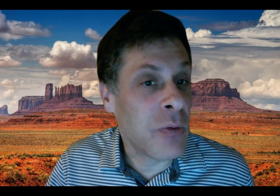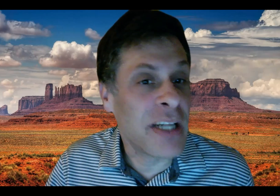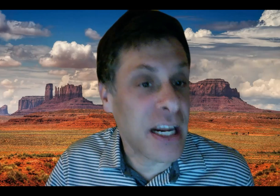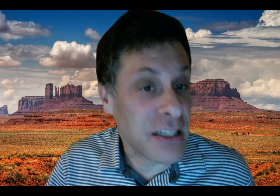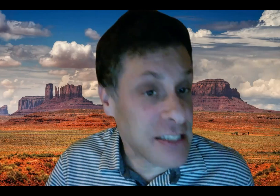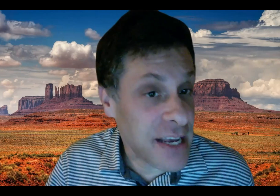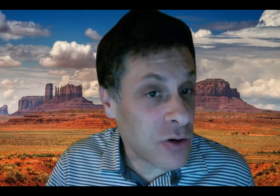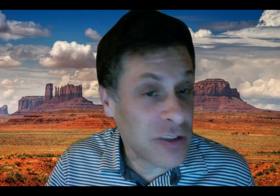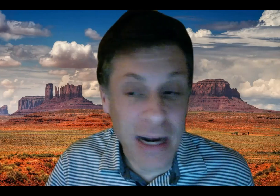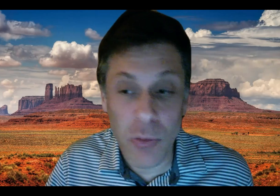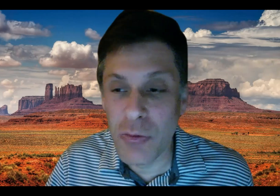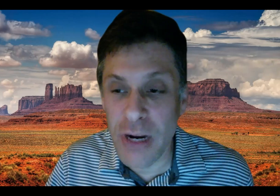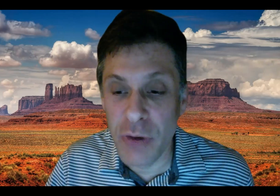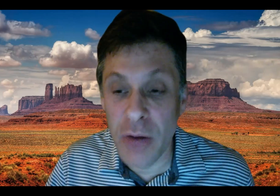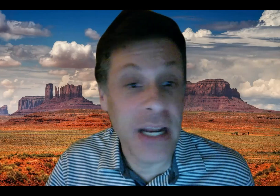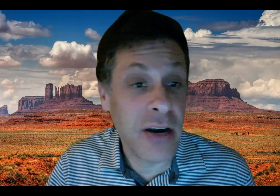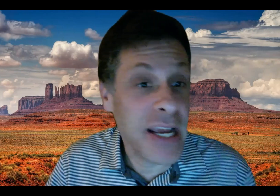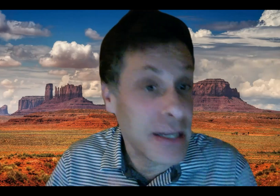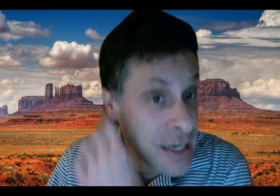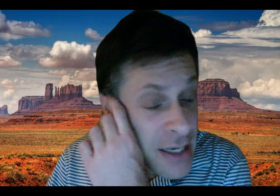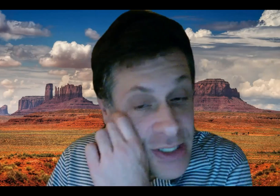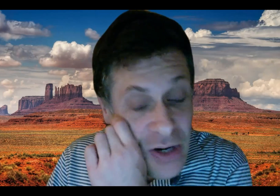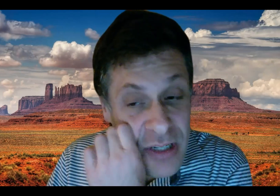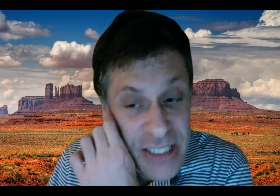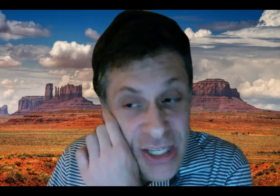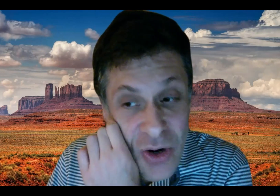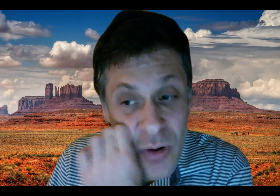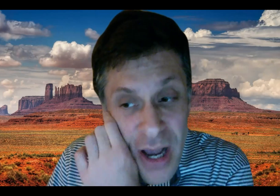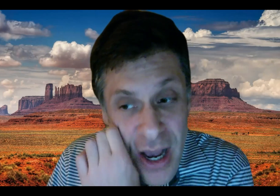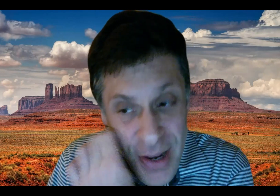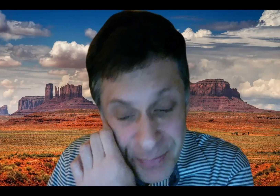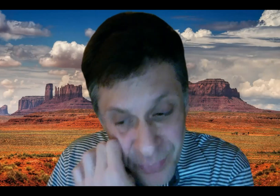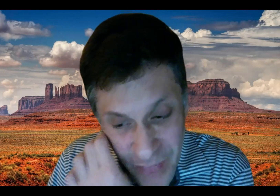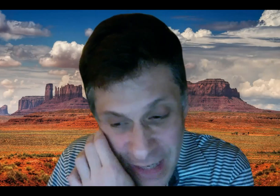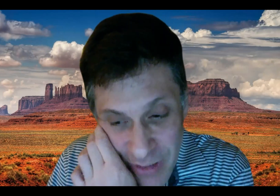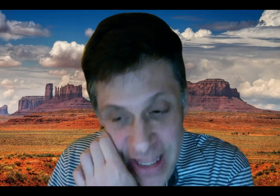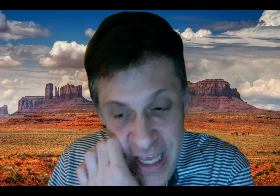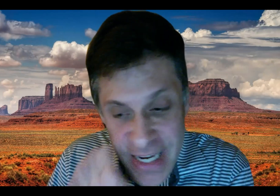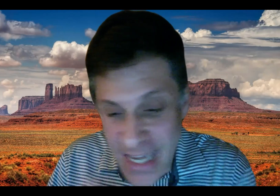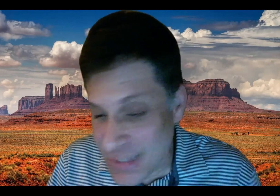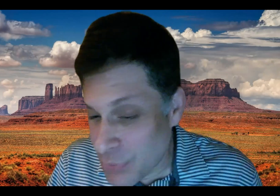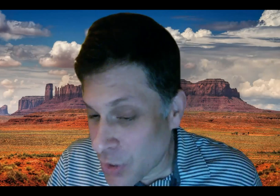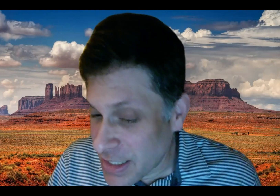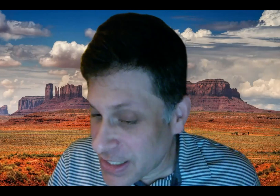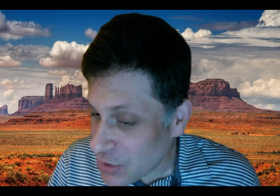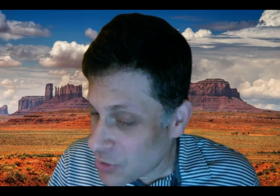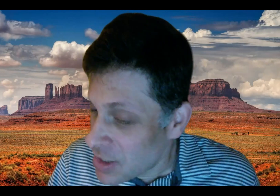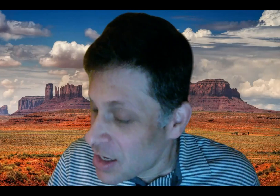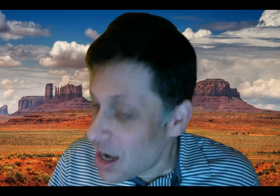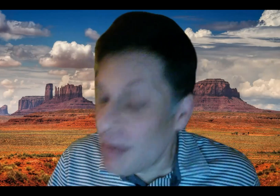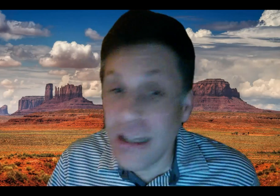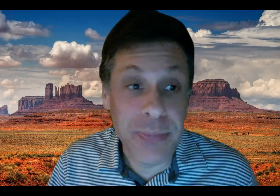no matter what titles they hold, no matter what realm they're in. So I really think it's important